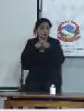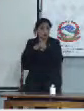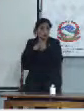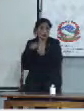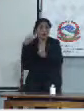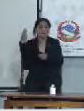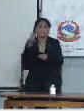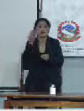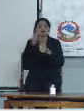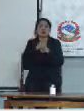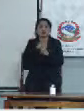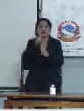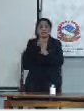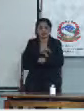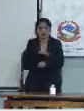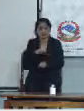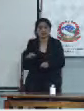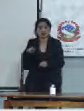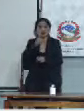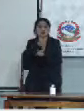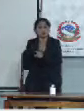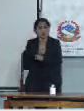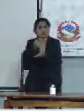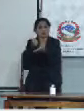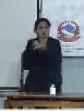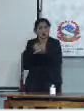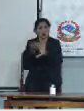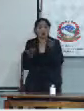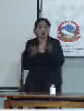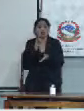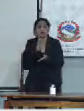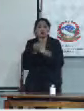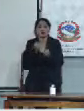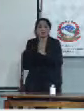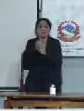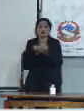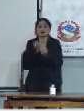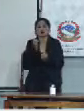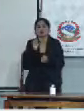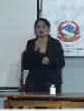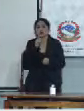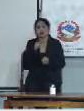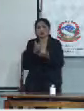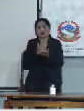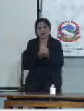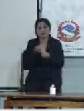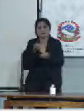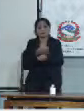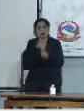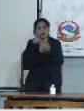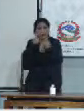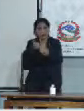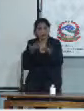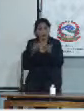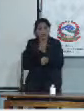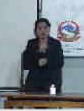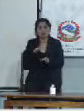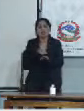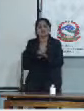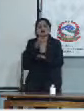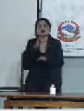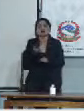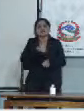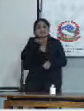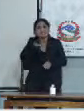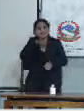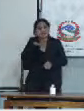can help on this. Then only this program will get more effectiveness and the students can get the continuous learning process. This is what we